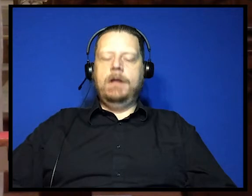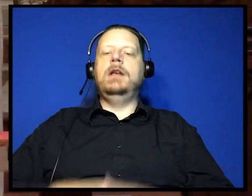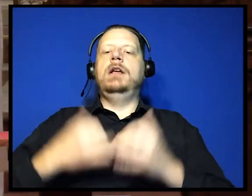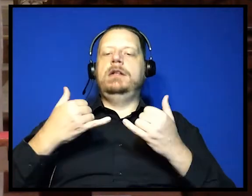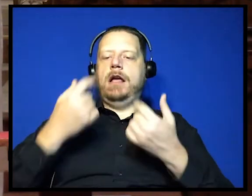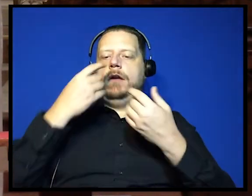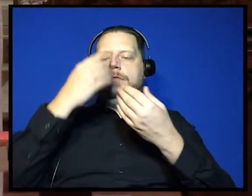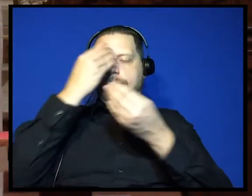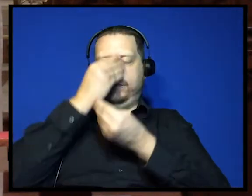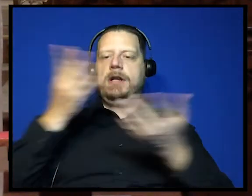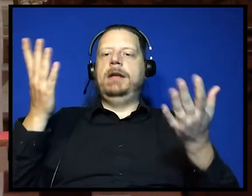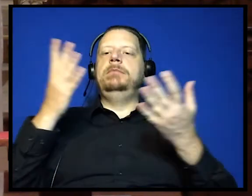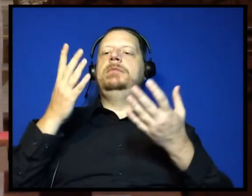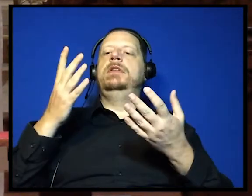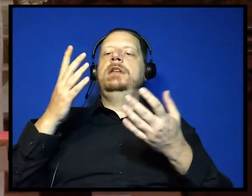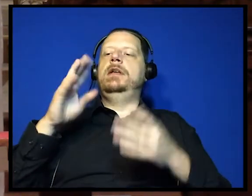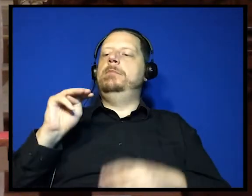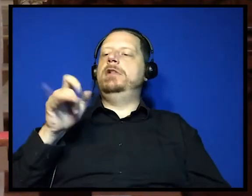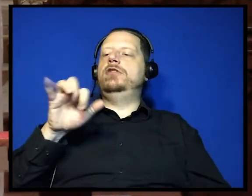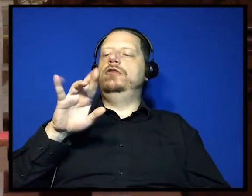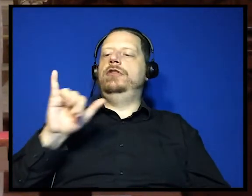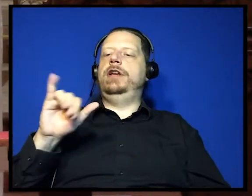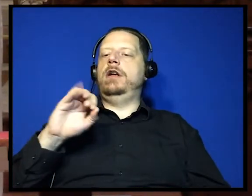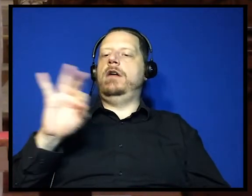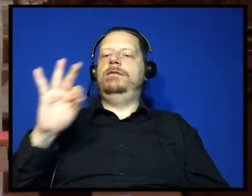Let us now proclaim the mystery of faith.